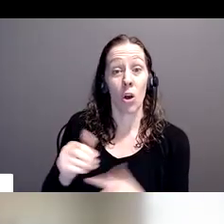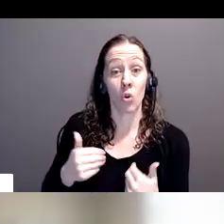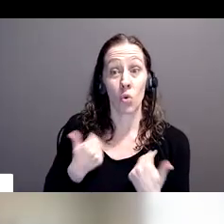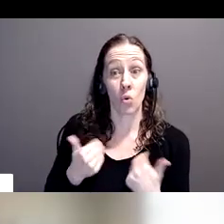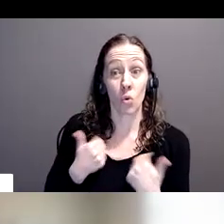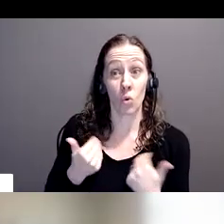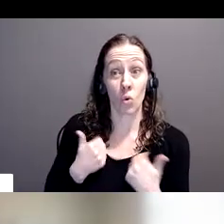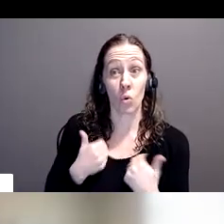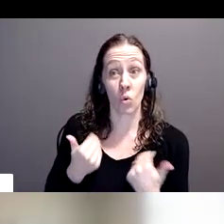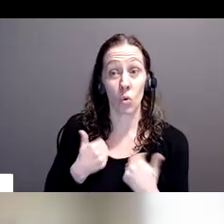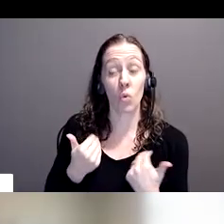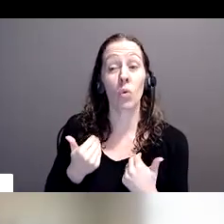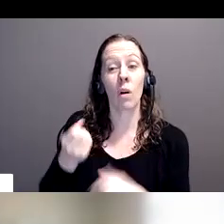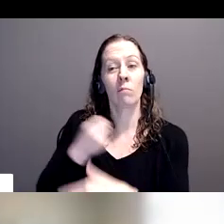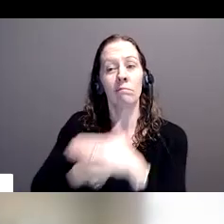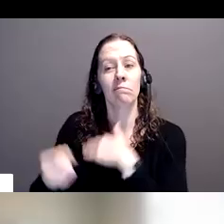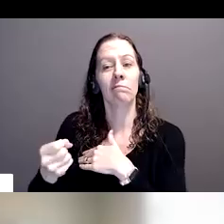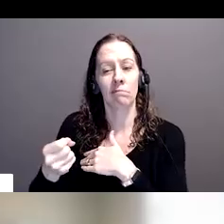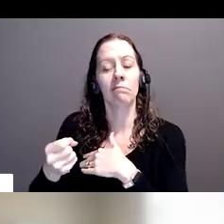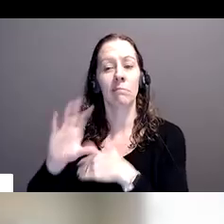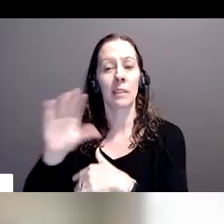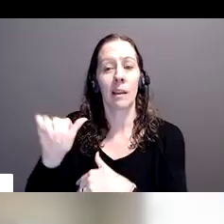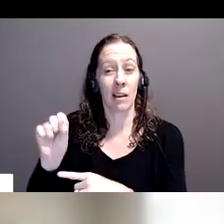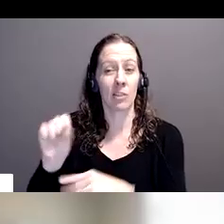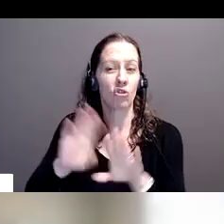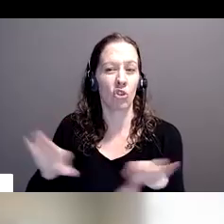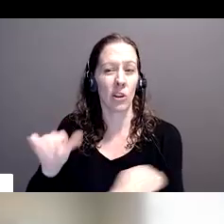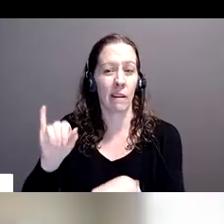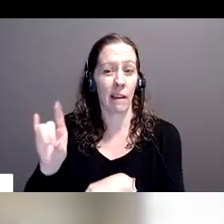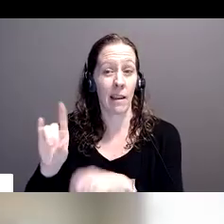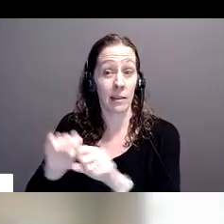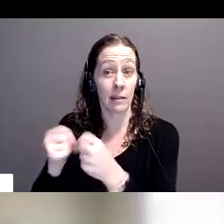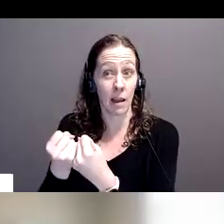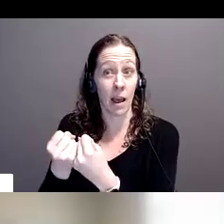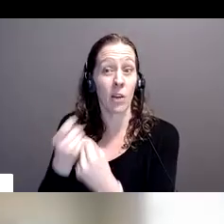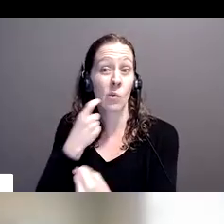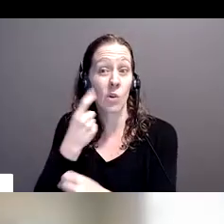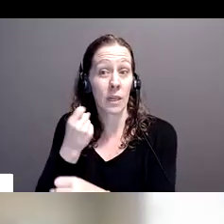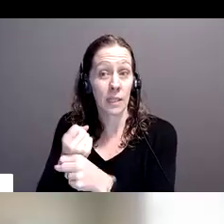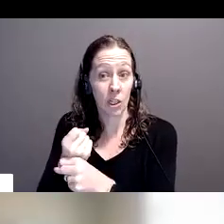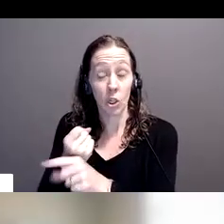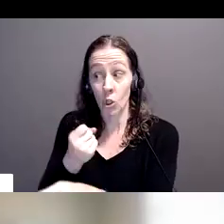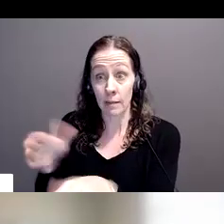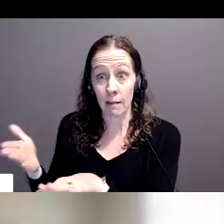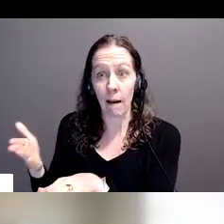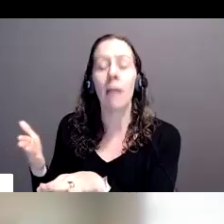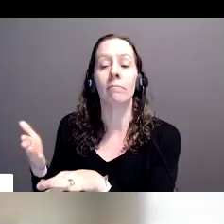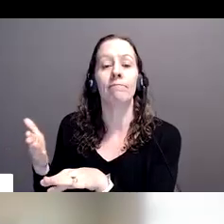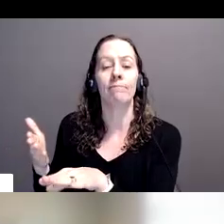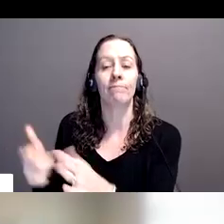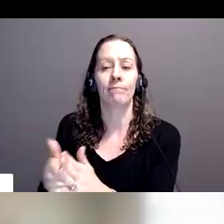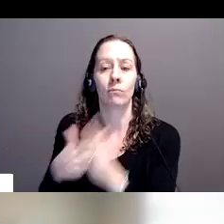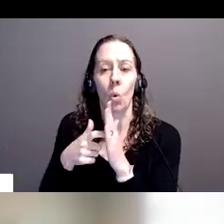been in the care of a Children's Aid Society within the last year, these deaths must also